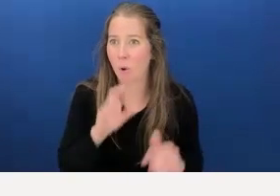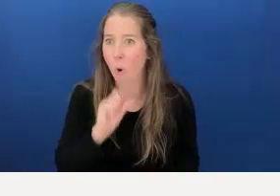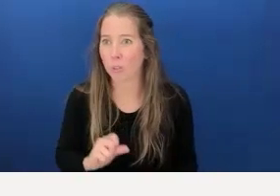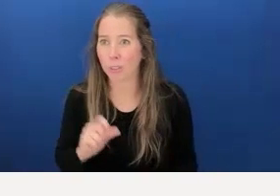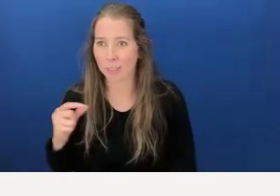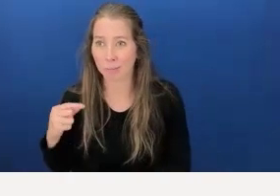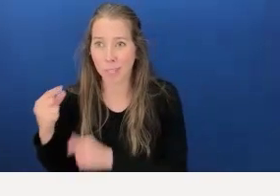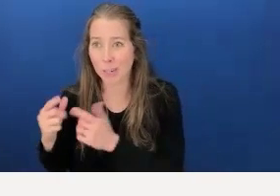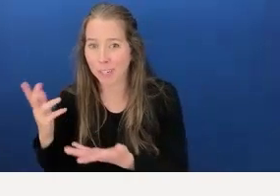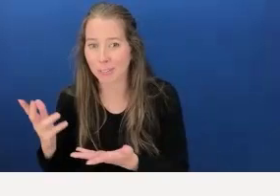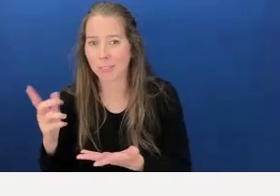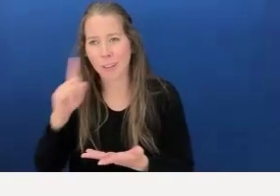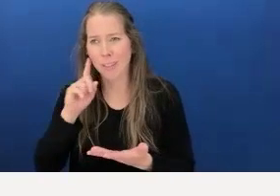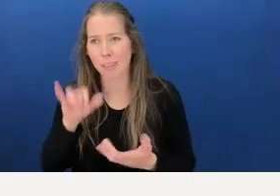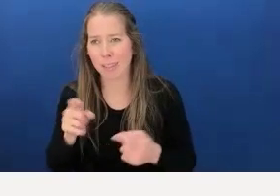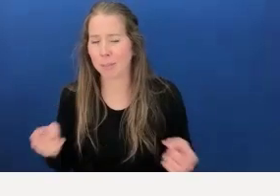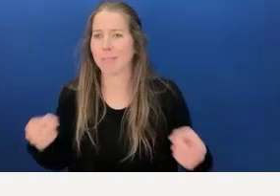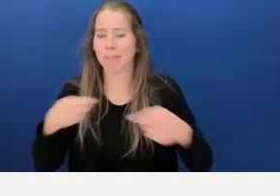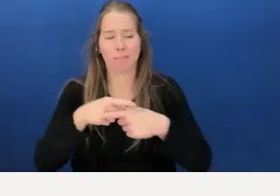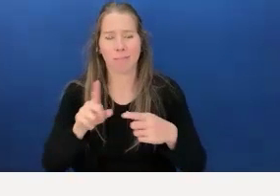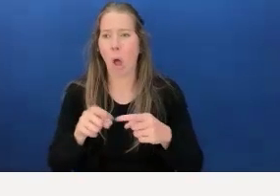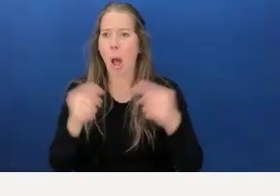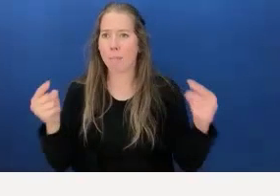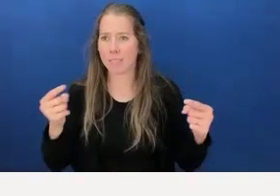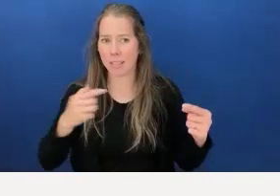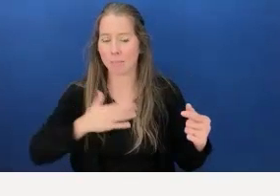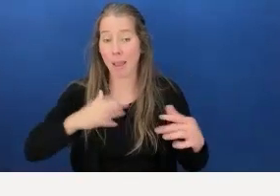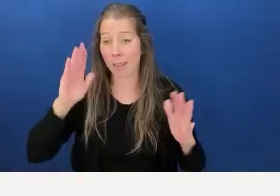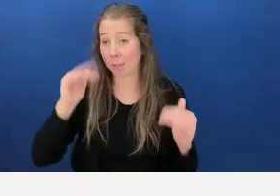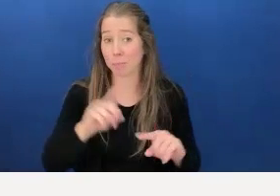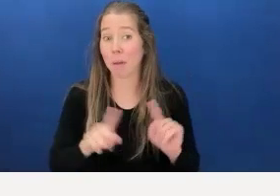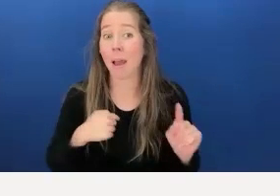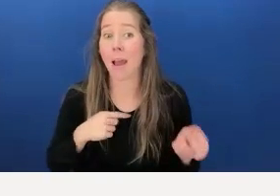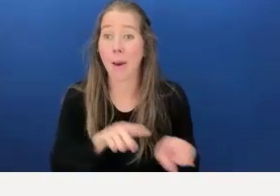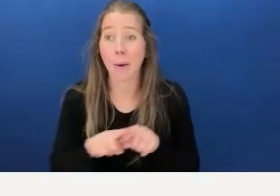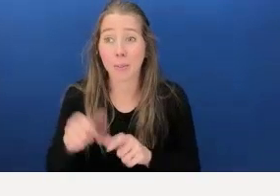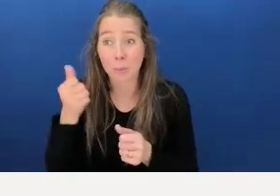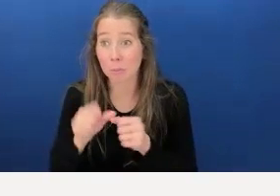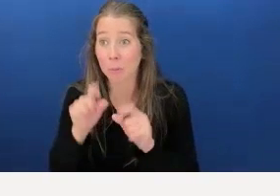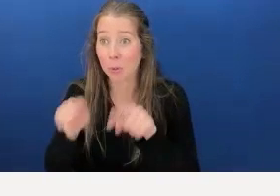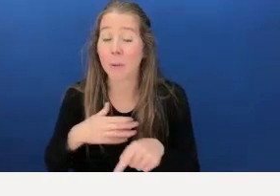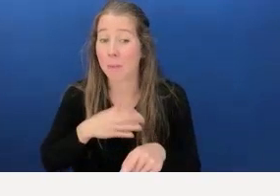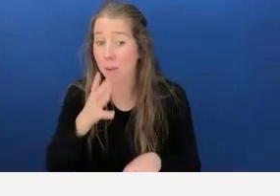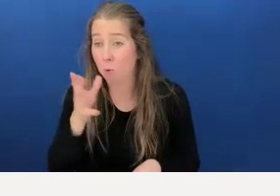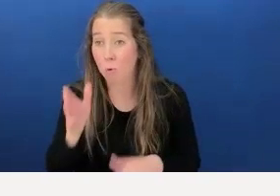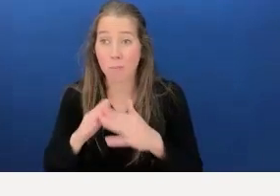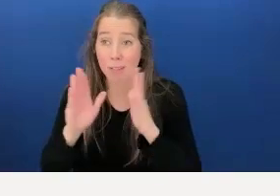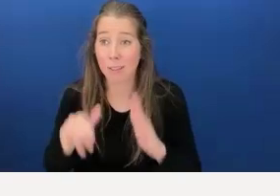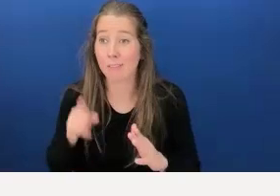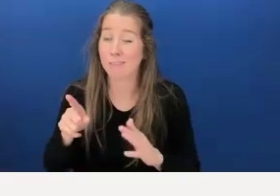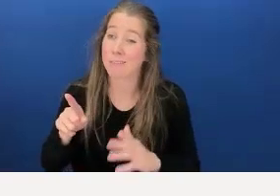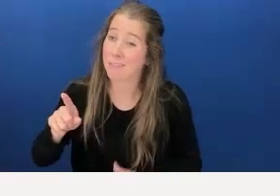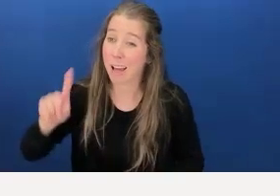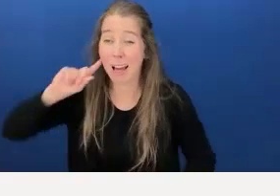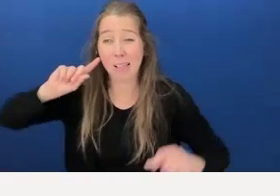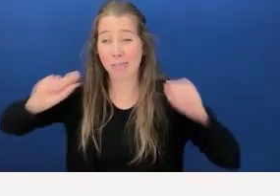of counterintuitive to what I would think. But I also remember going to my grandma's and she'd have that volume cranked up